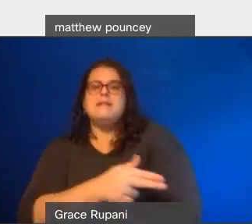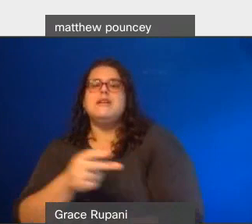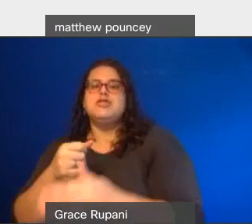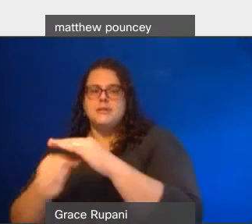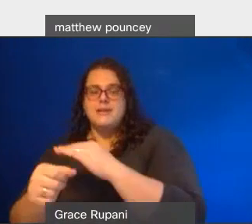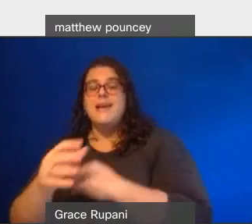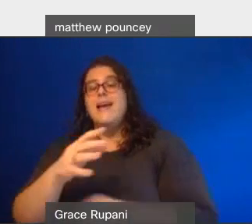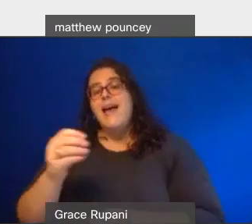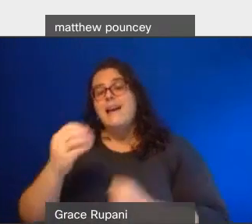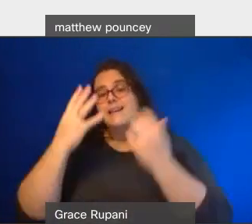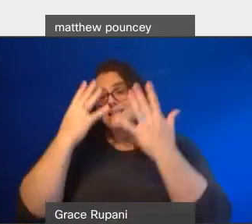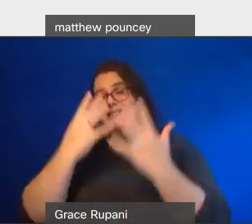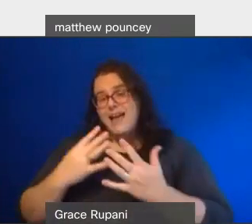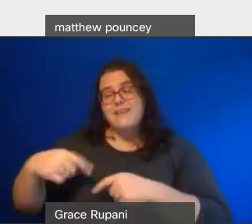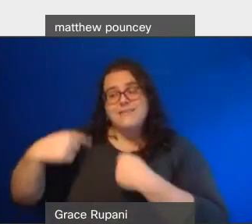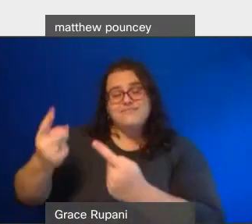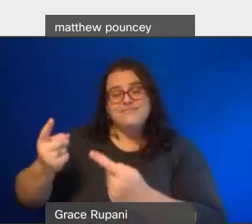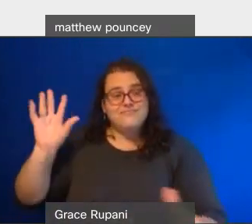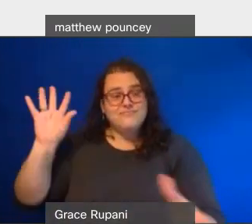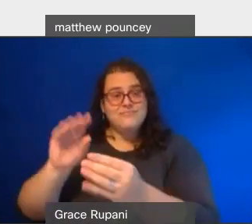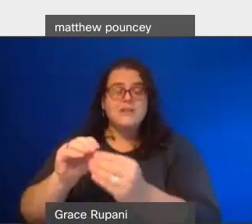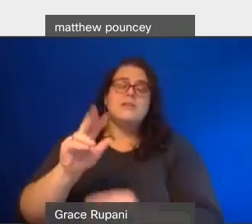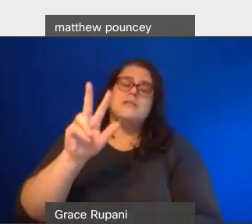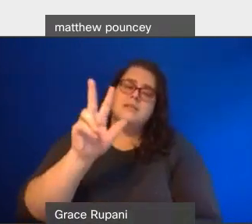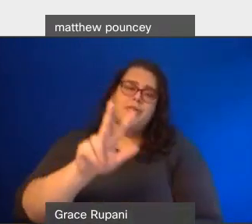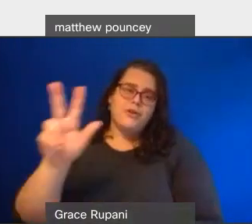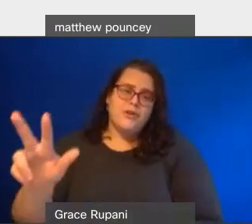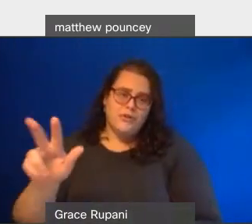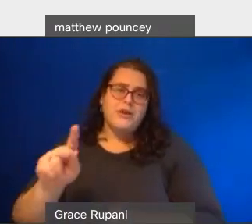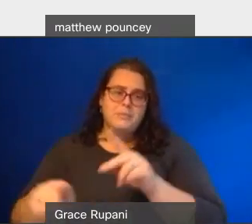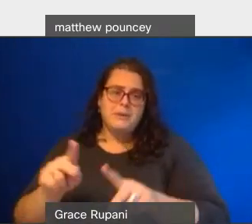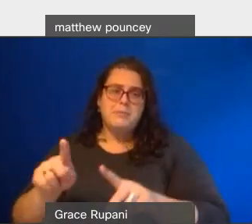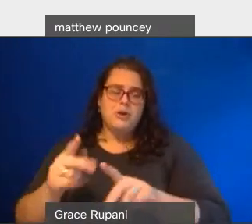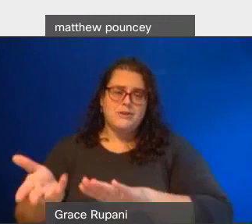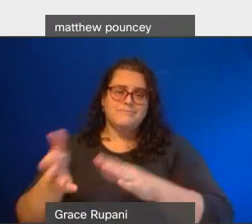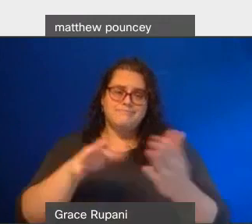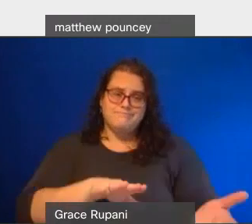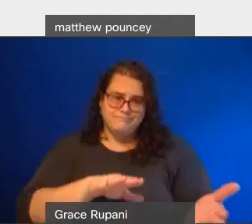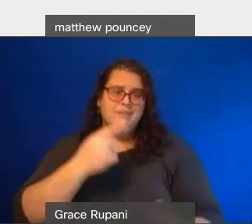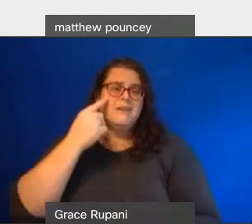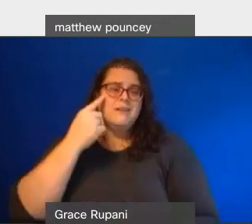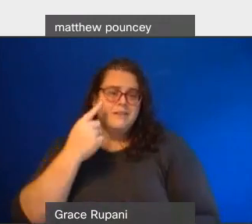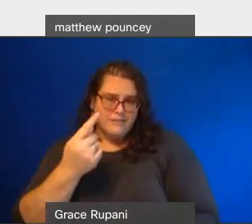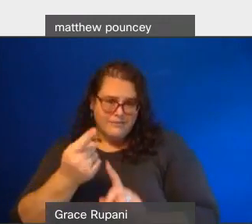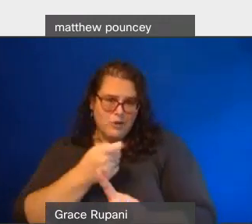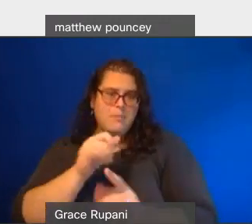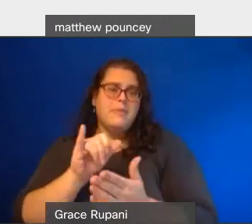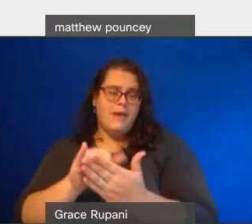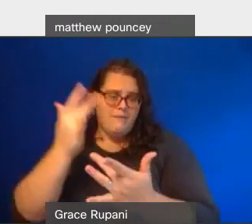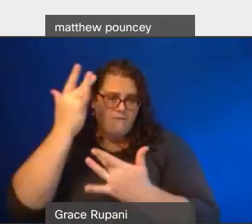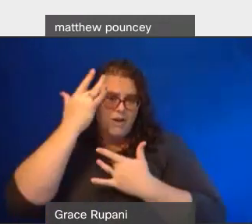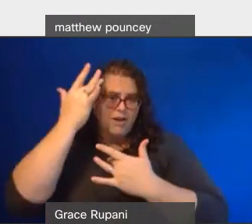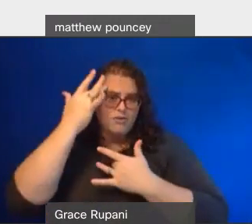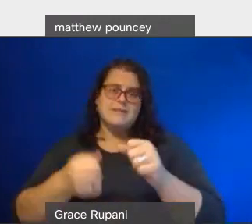had 33 people who have expired as a result of this virus.